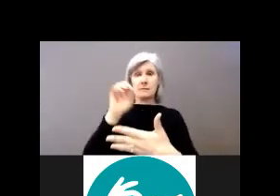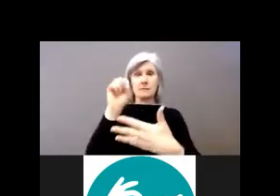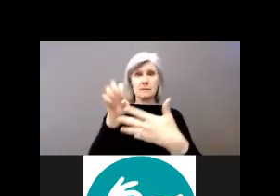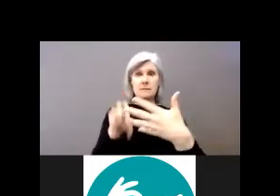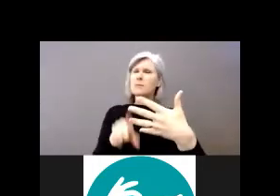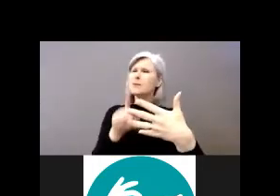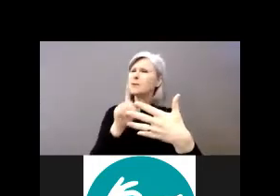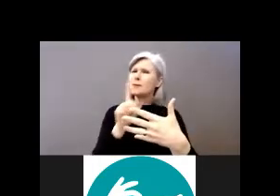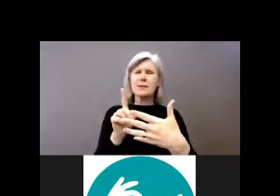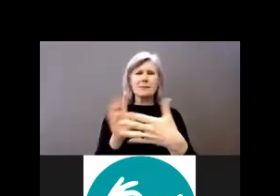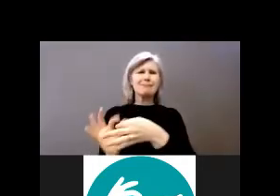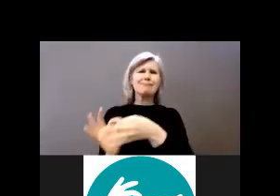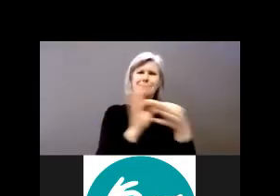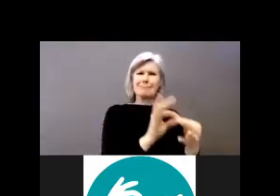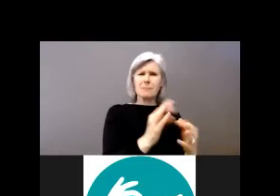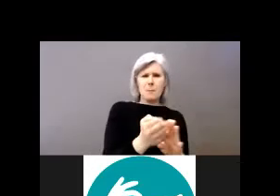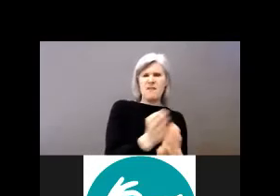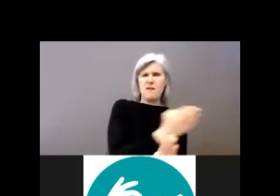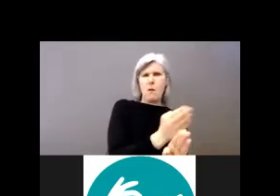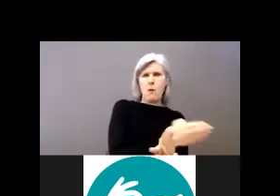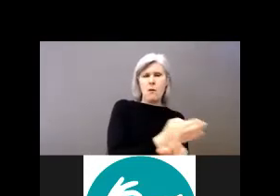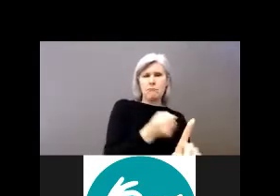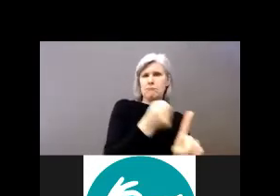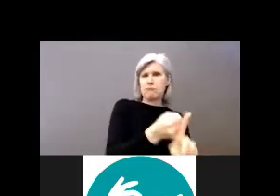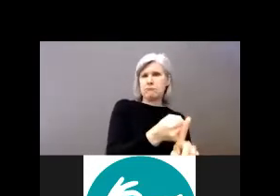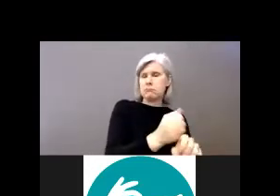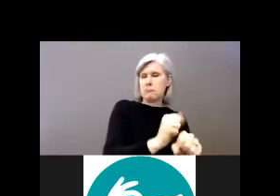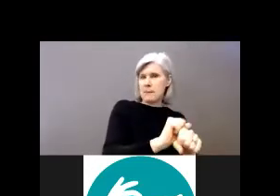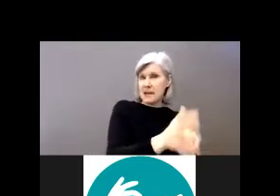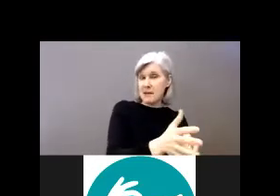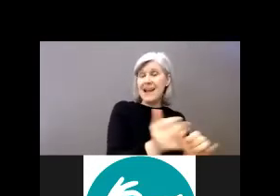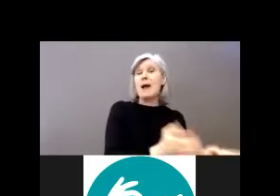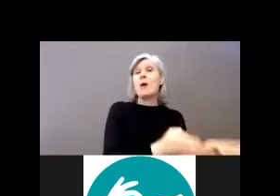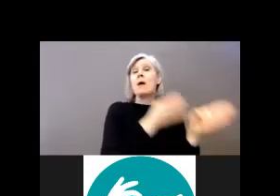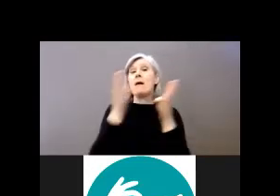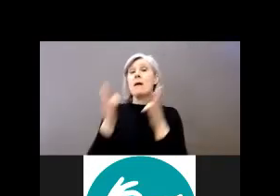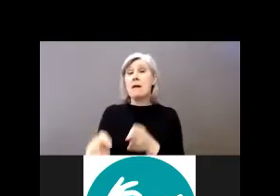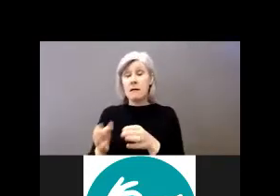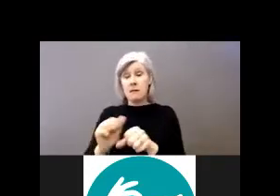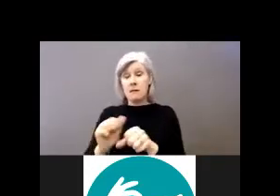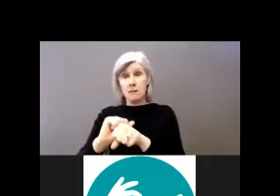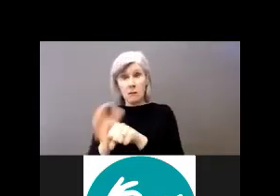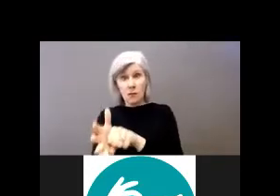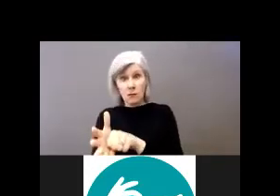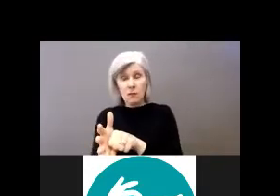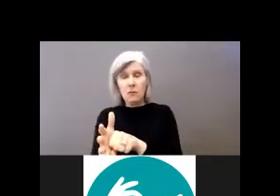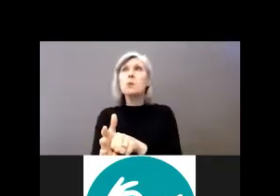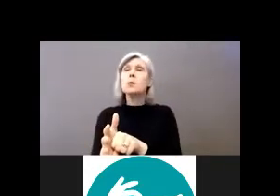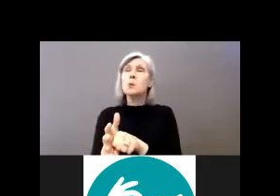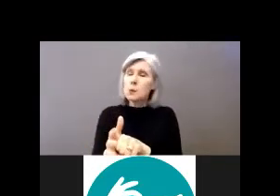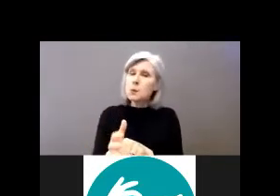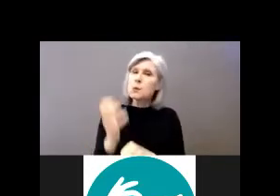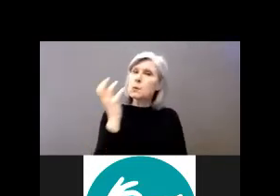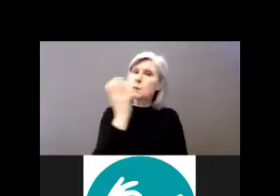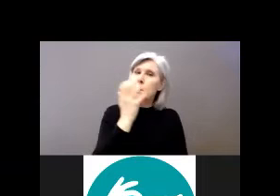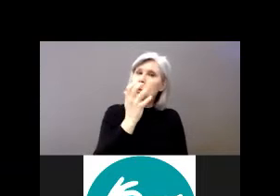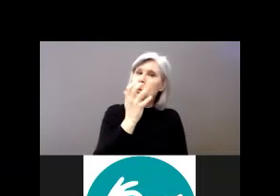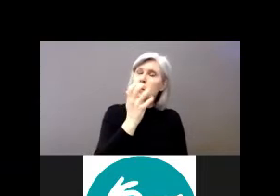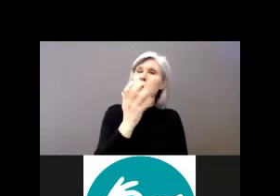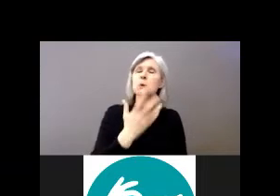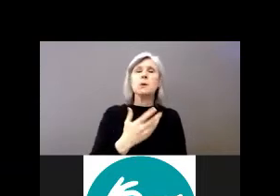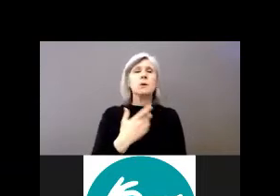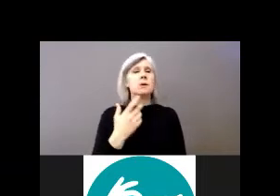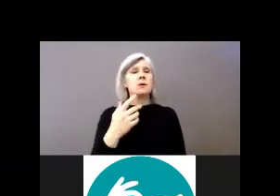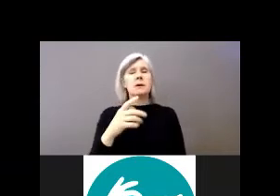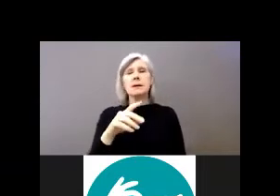pandemic. We know that COVID-19 amplifies the risk of death. The case fatality ratio is 7